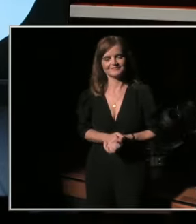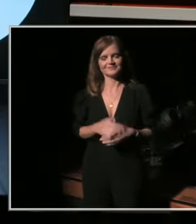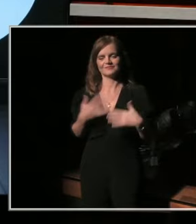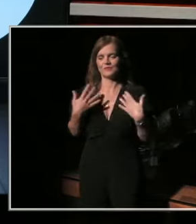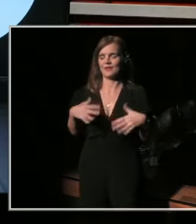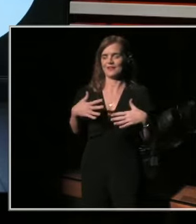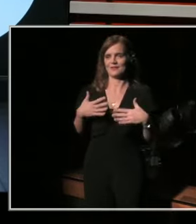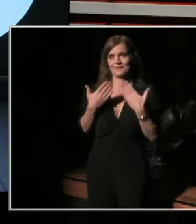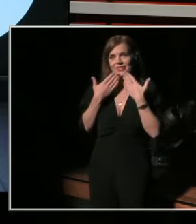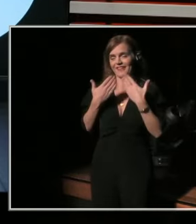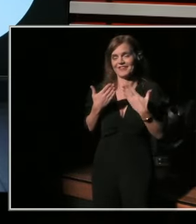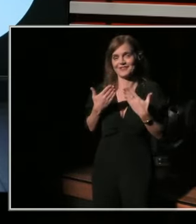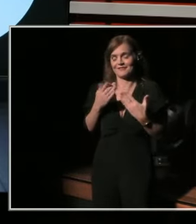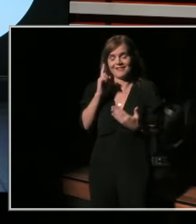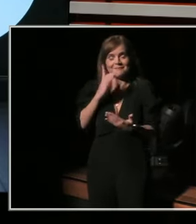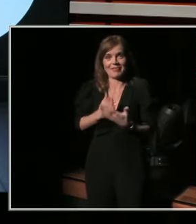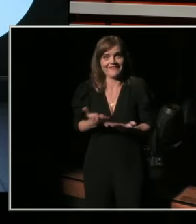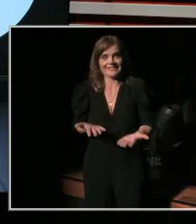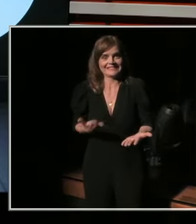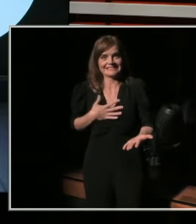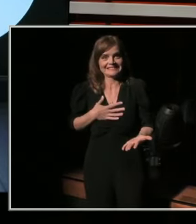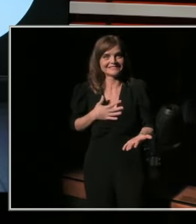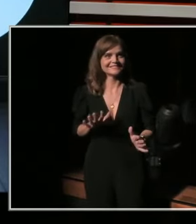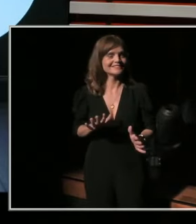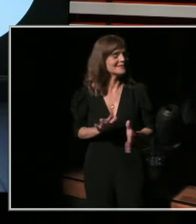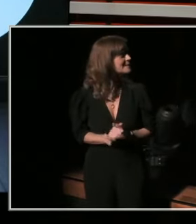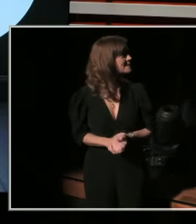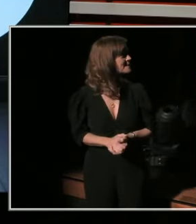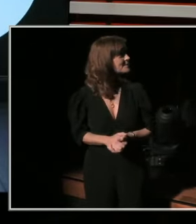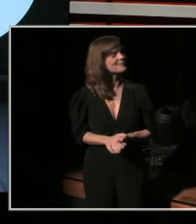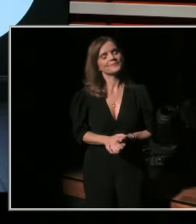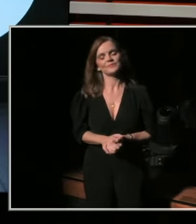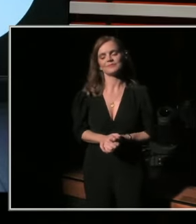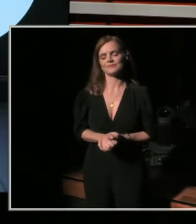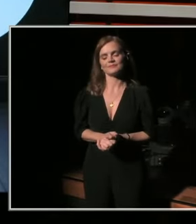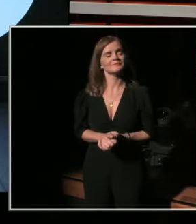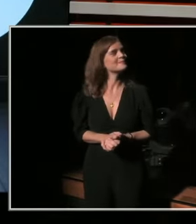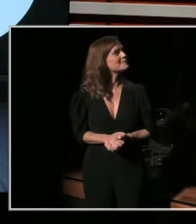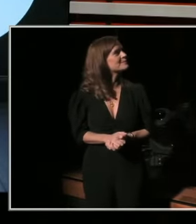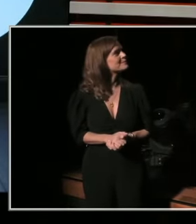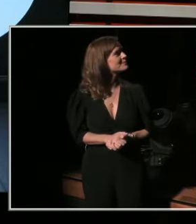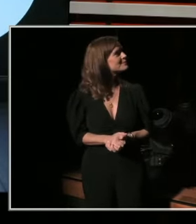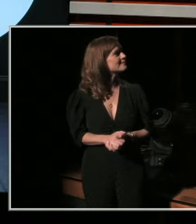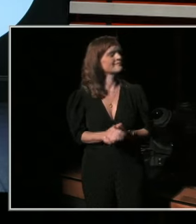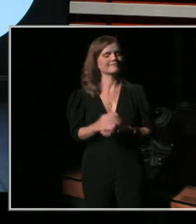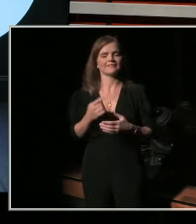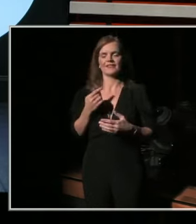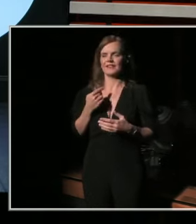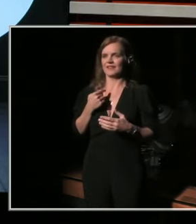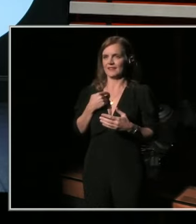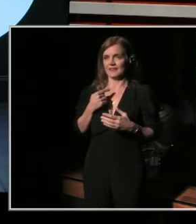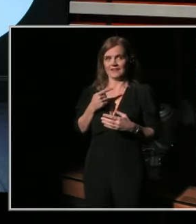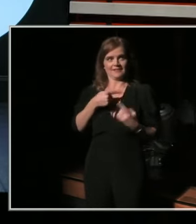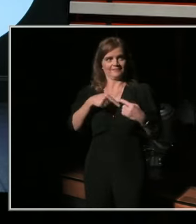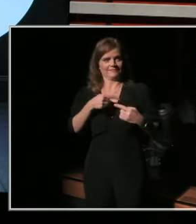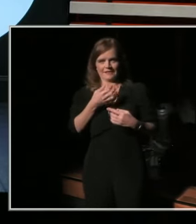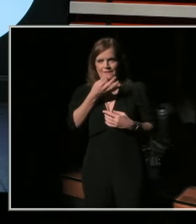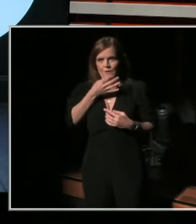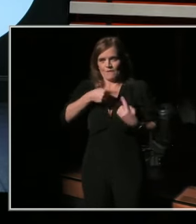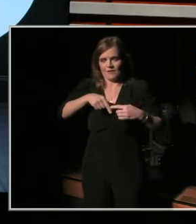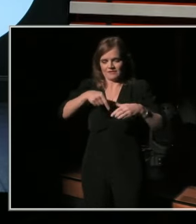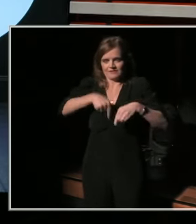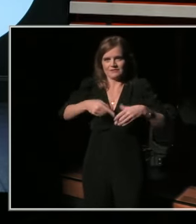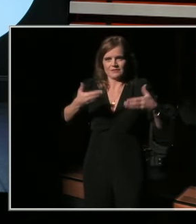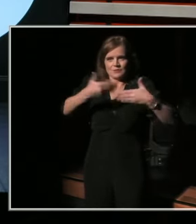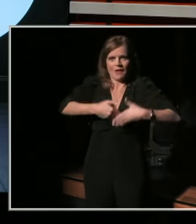Thank you. Can't believe it. This is, we're a tiny part of a massive team